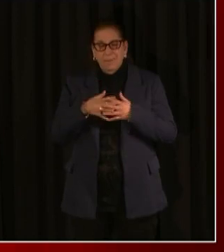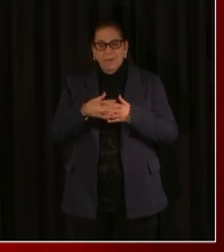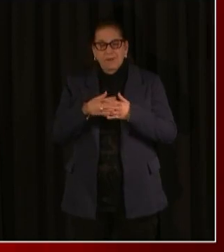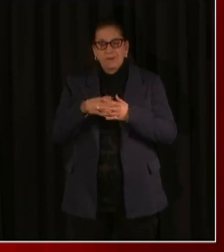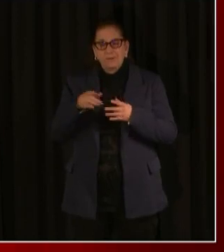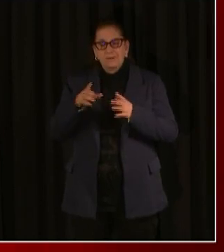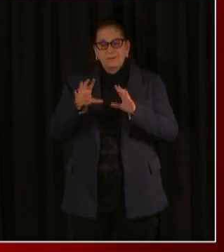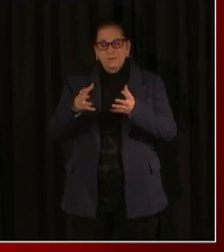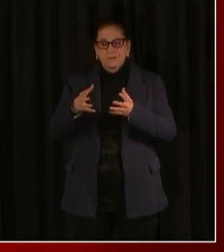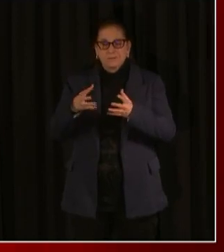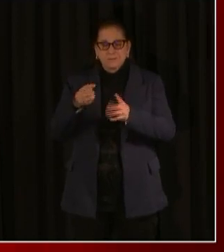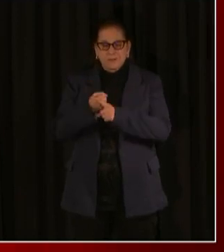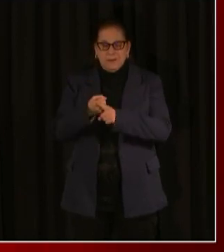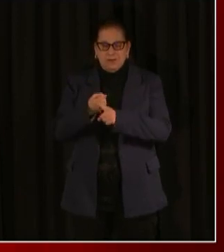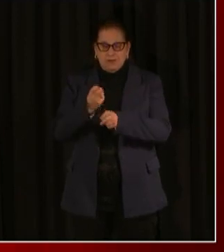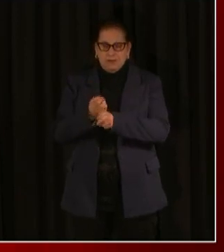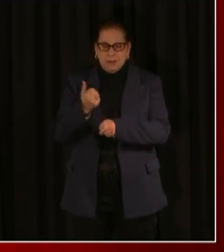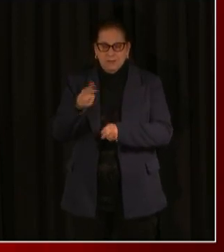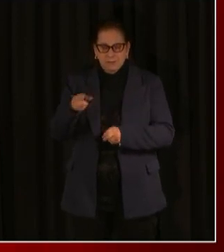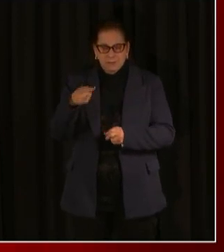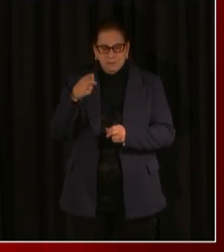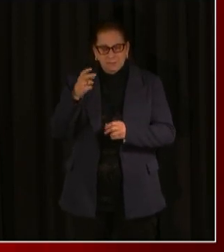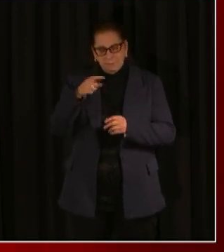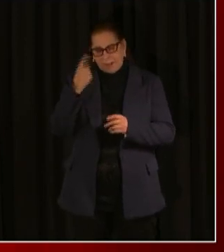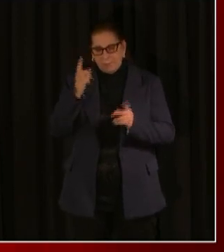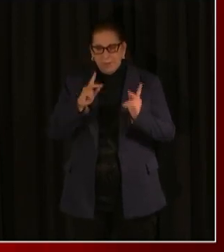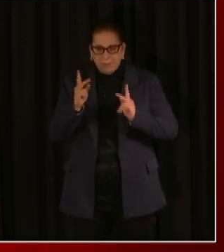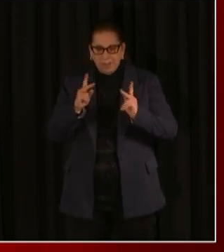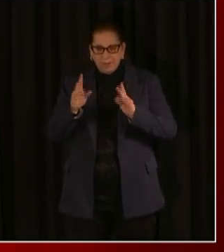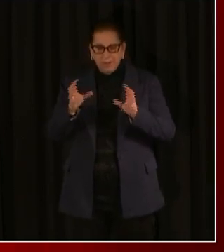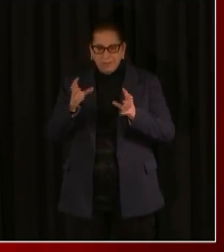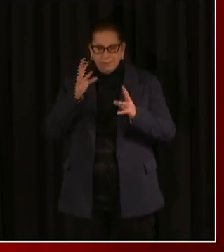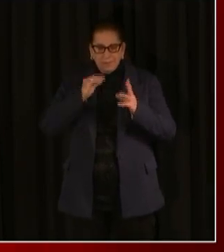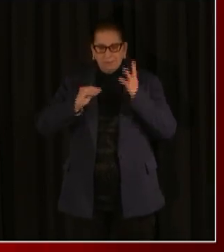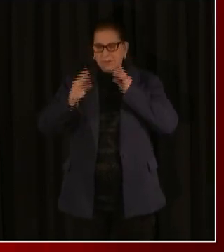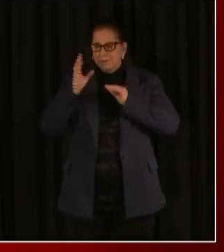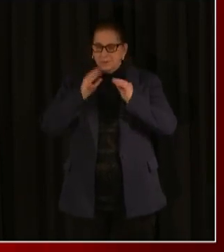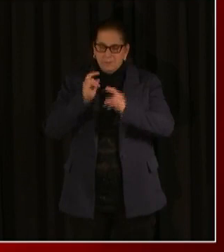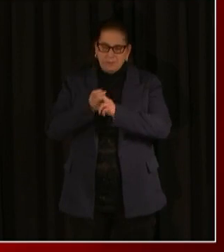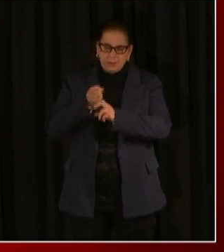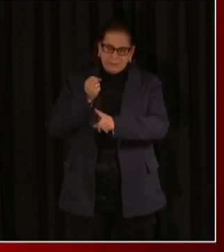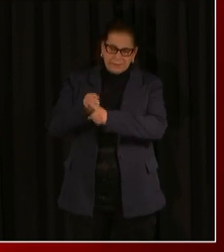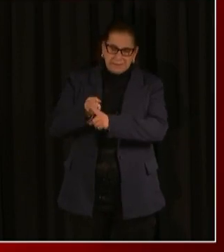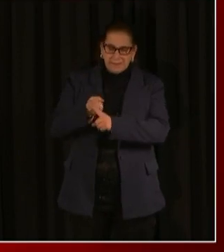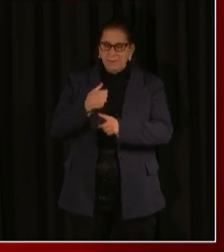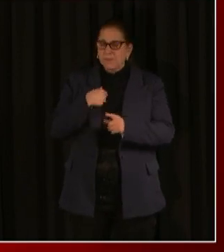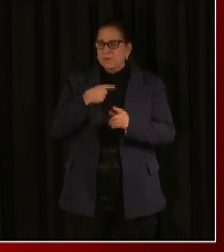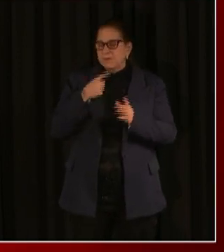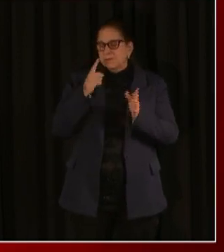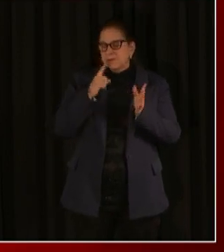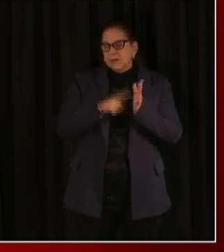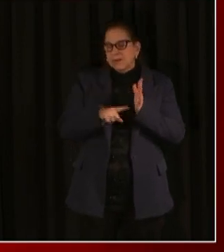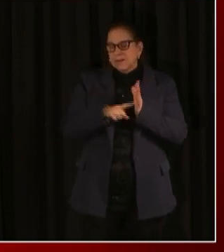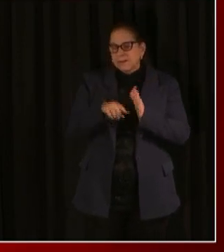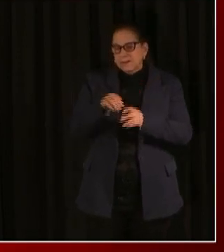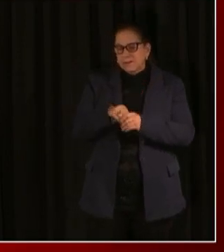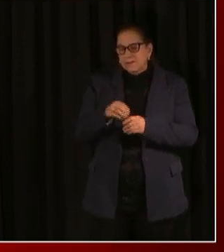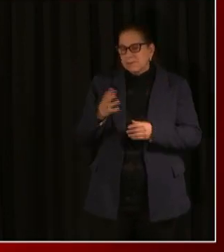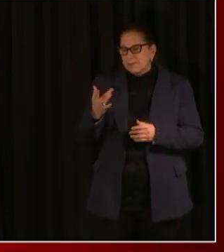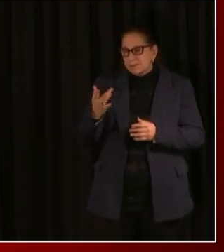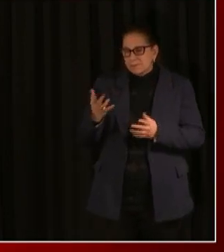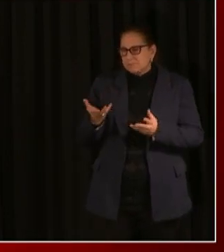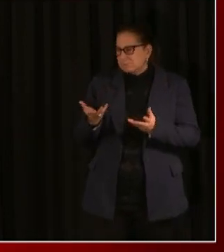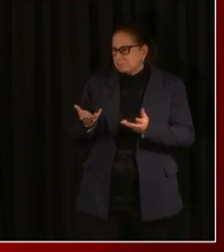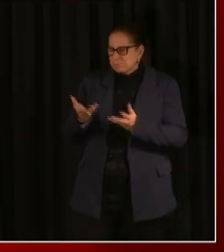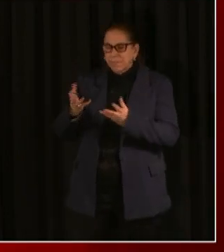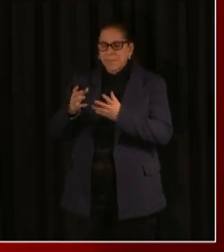We're performing qualitative research to understand COVID-19 vaccine hesitancy and to support uptake. These are focus groups done in